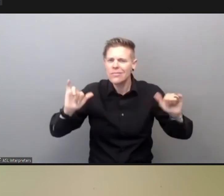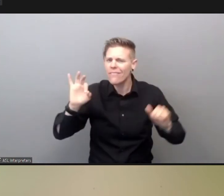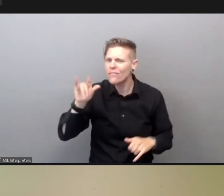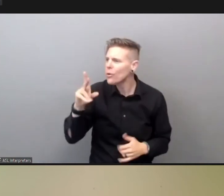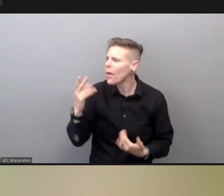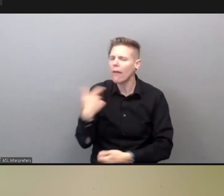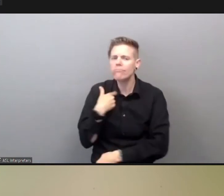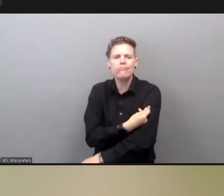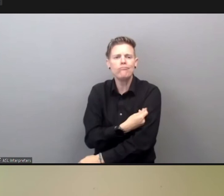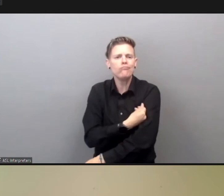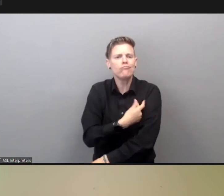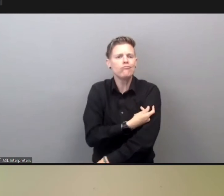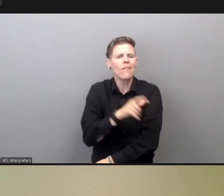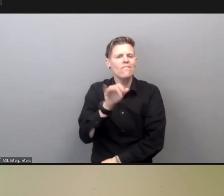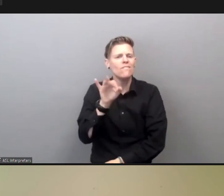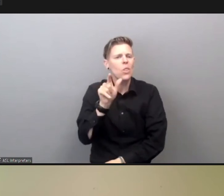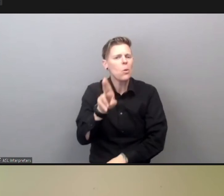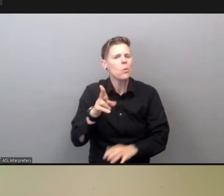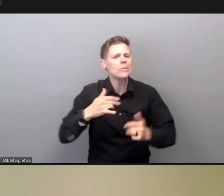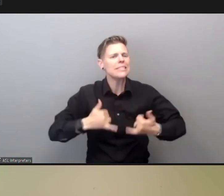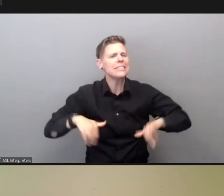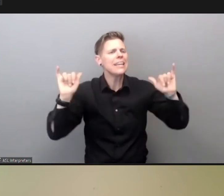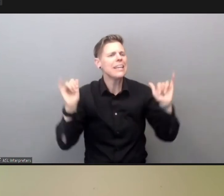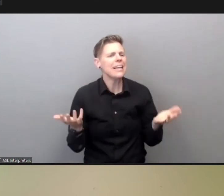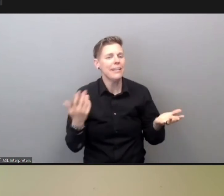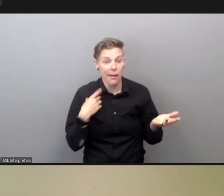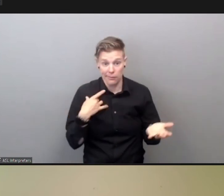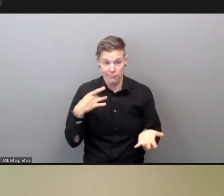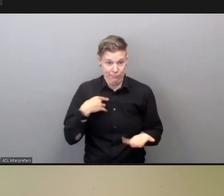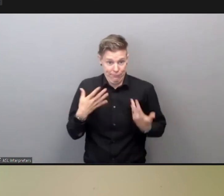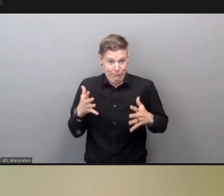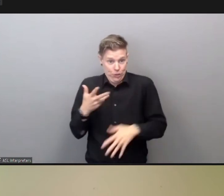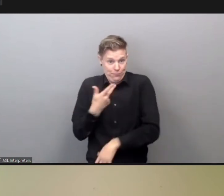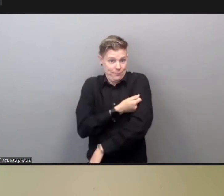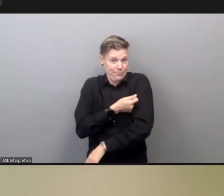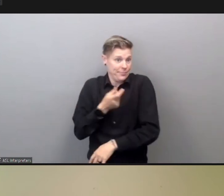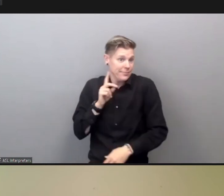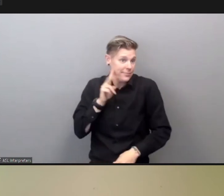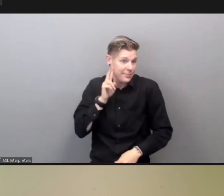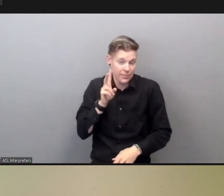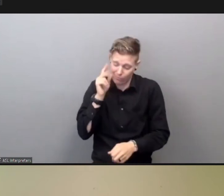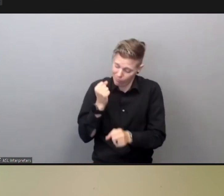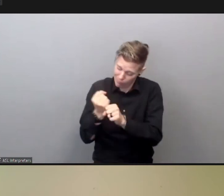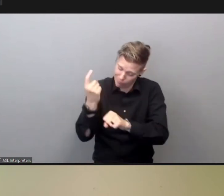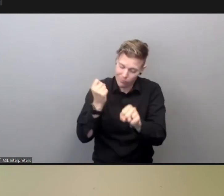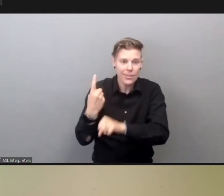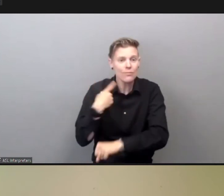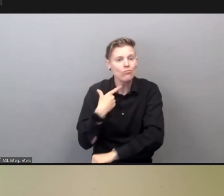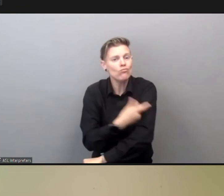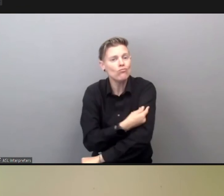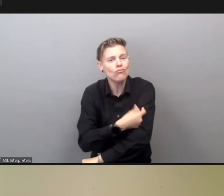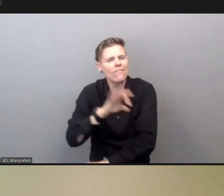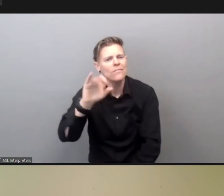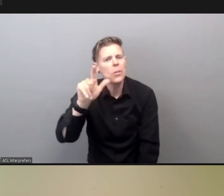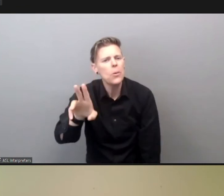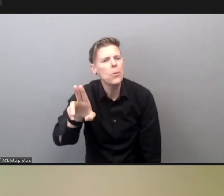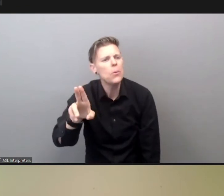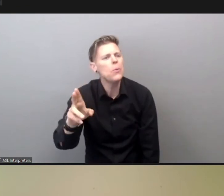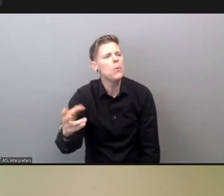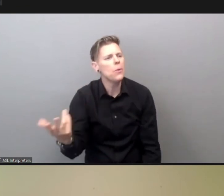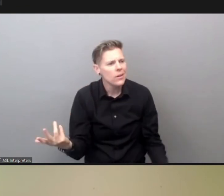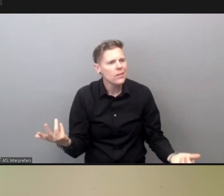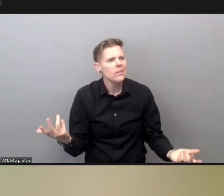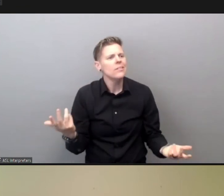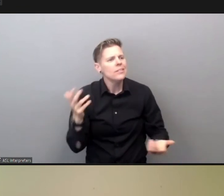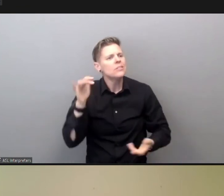ago, and I get one every year. And so I think that annual flu shot is an example of a way we